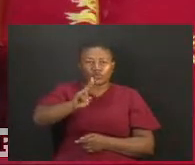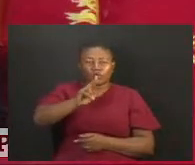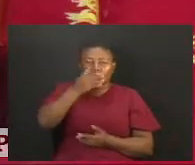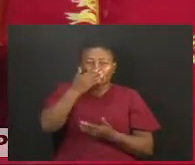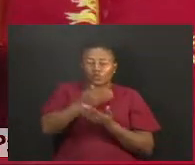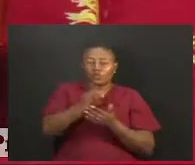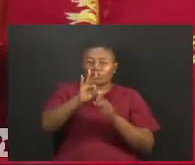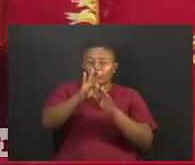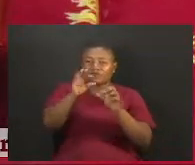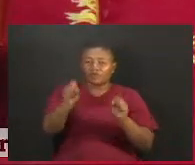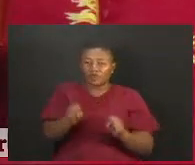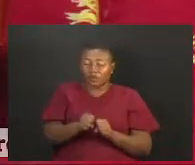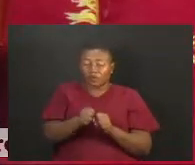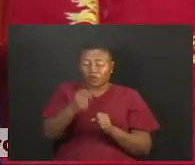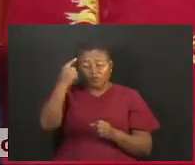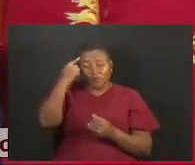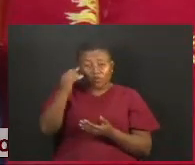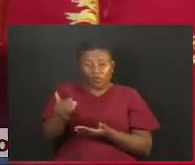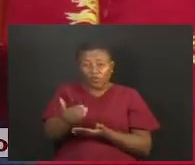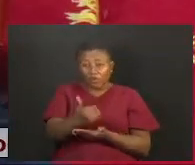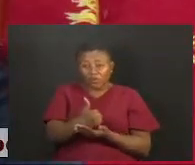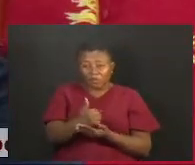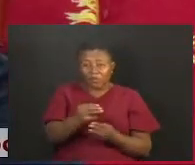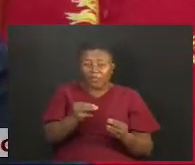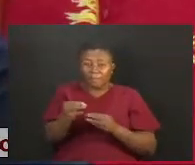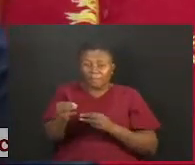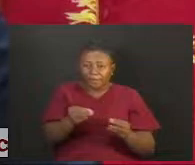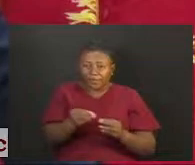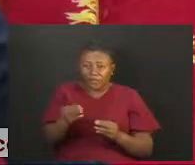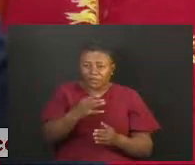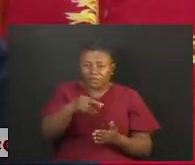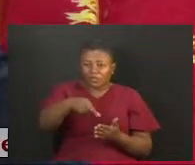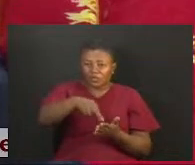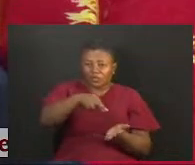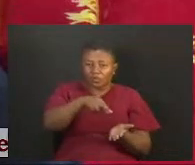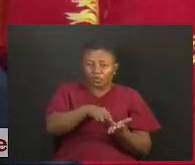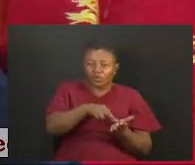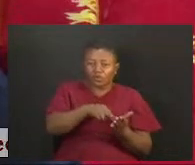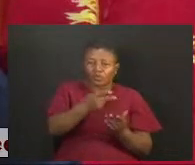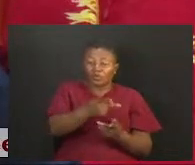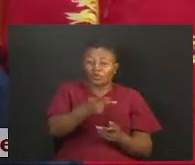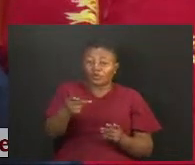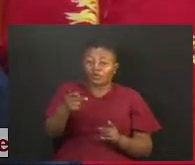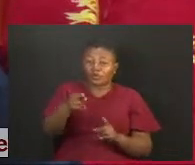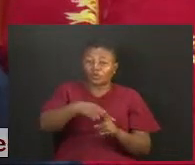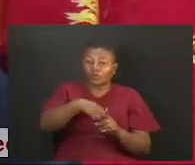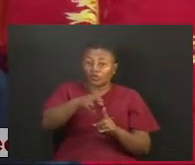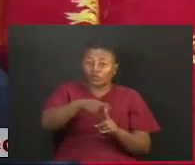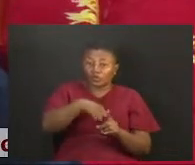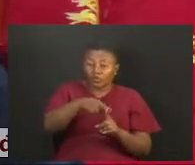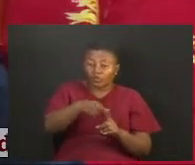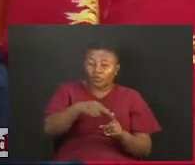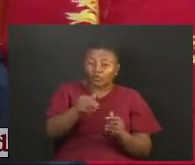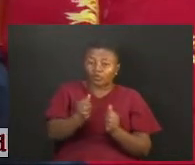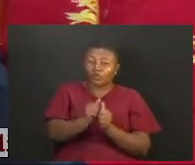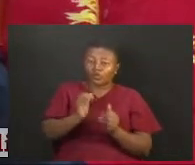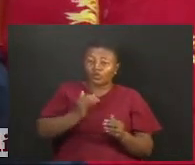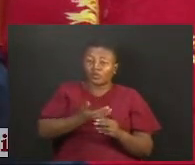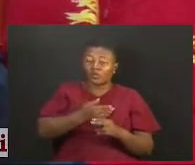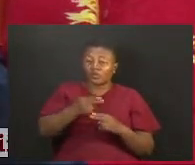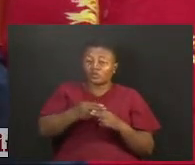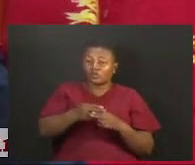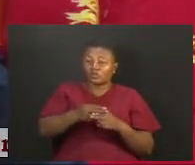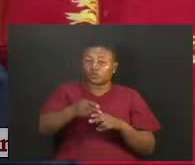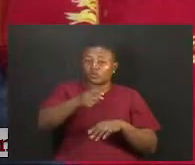framework for collection, management, and reporting of property rates consistent with our medium-term